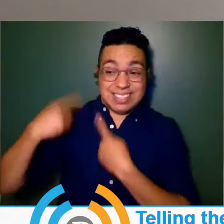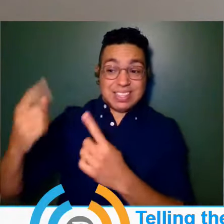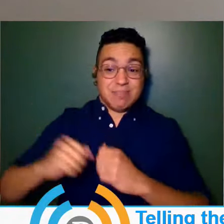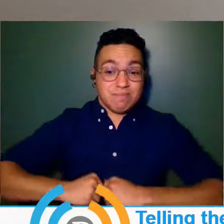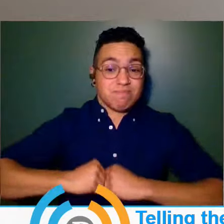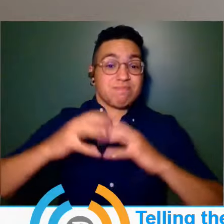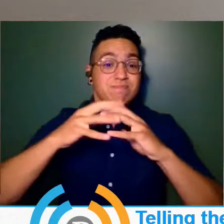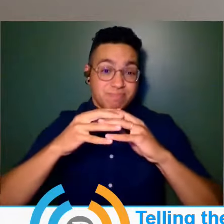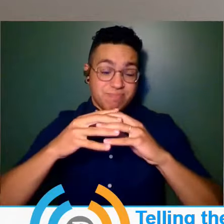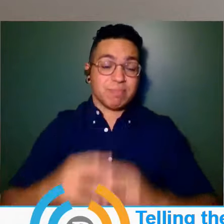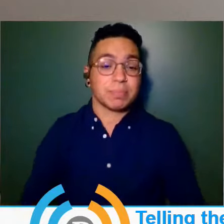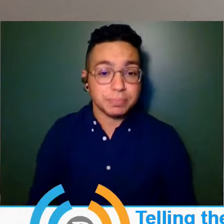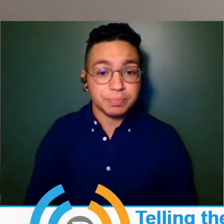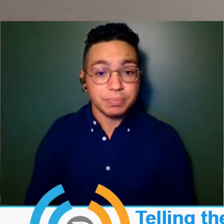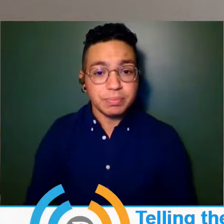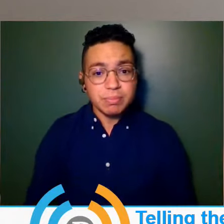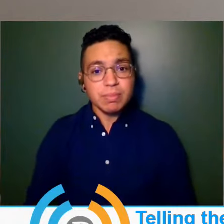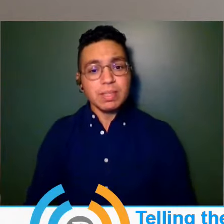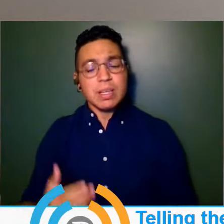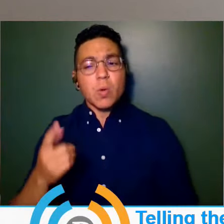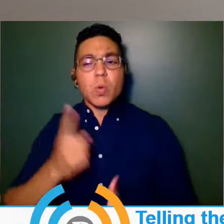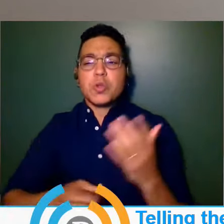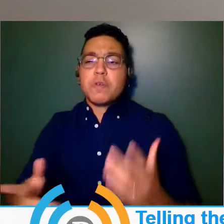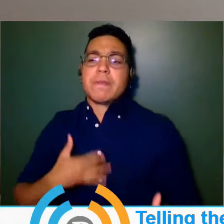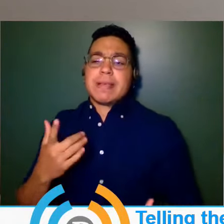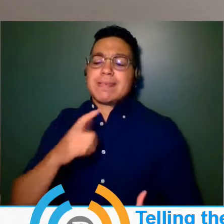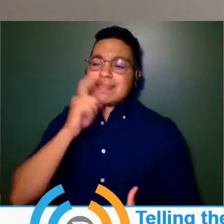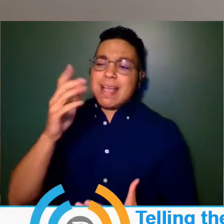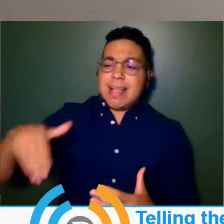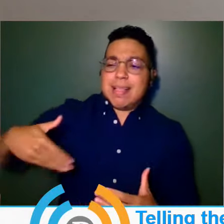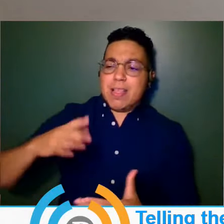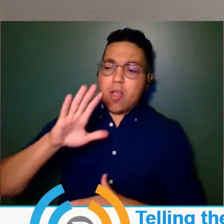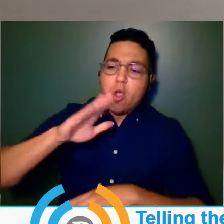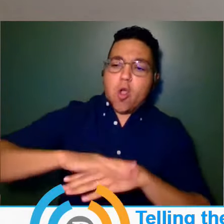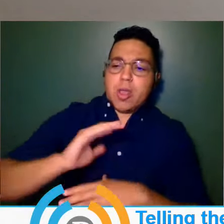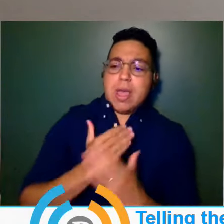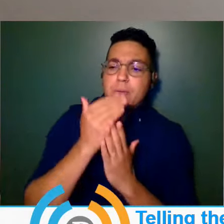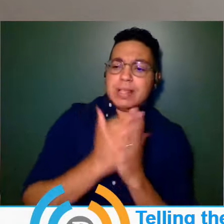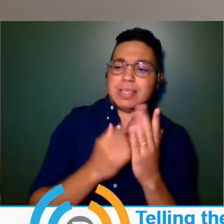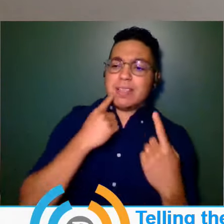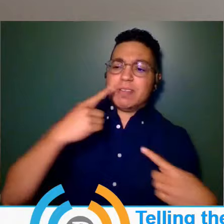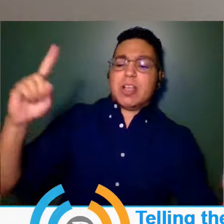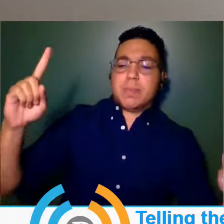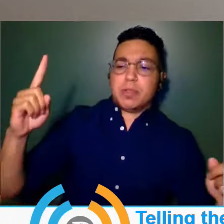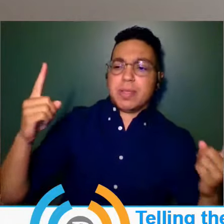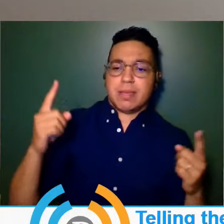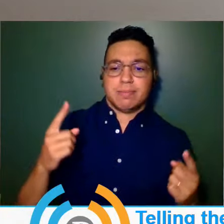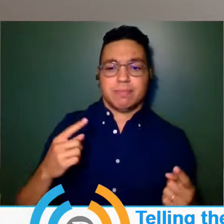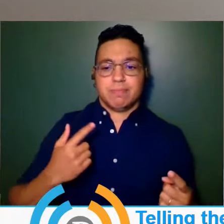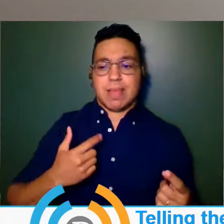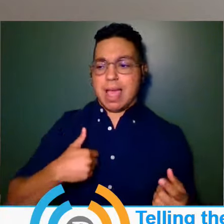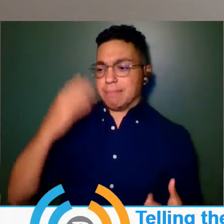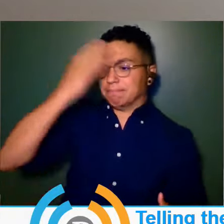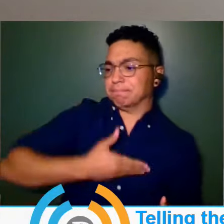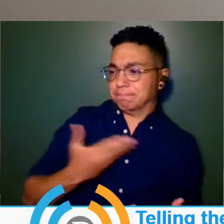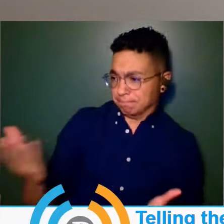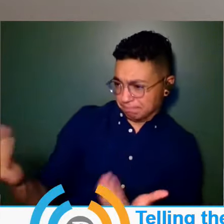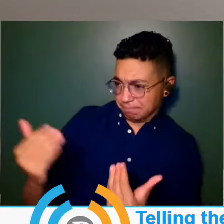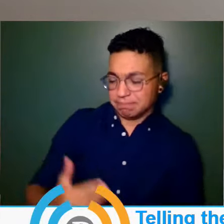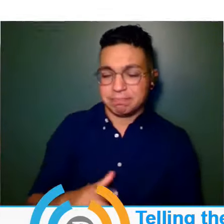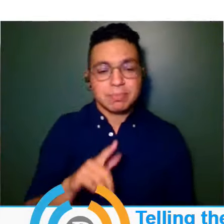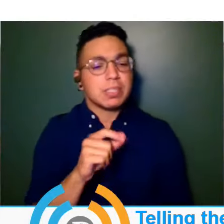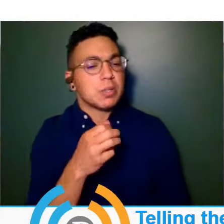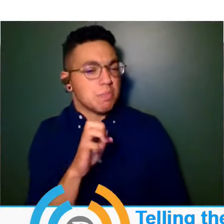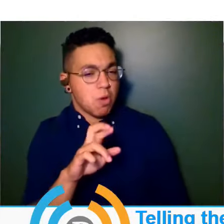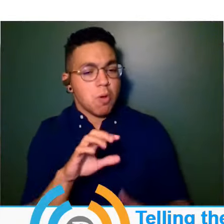yet? And what did I miss and what is happening, Lamar? Yeah. Well,